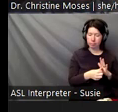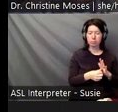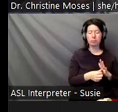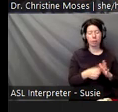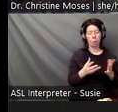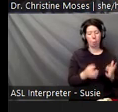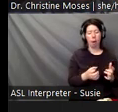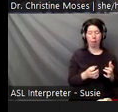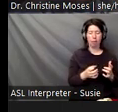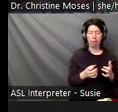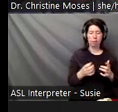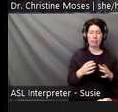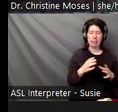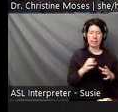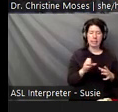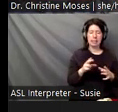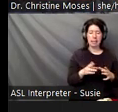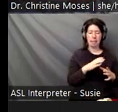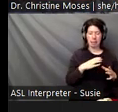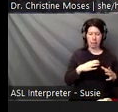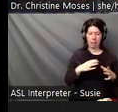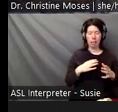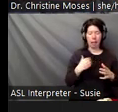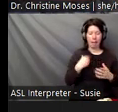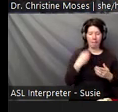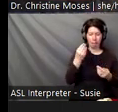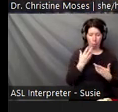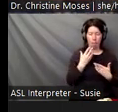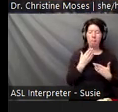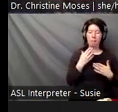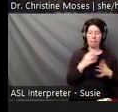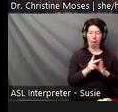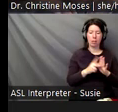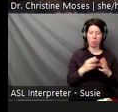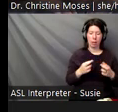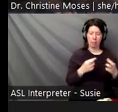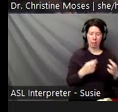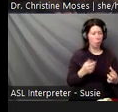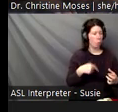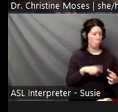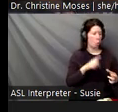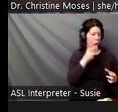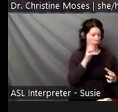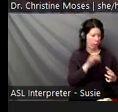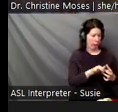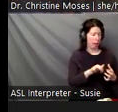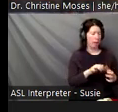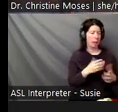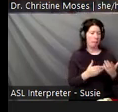informed policy recommendations. And we did hear, and maybe it's just on my part that I'm missing you,